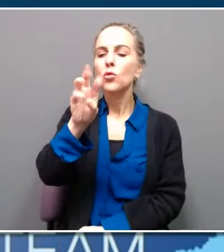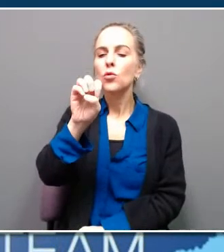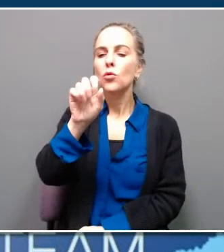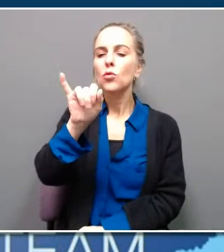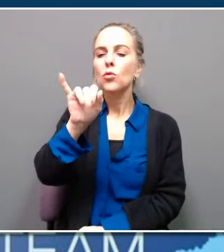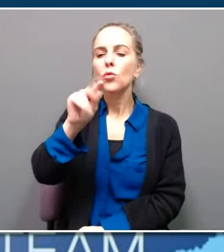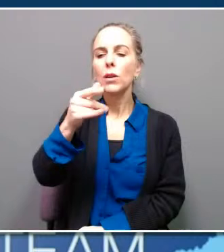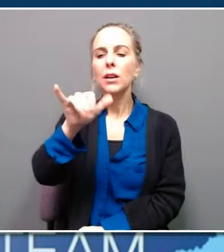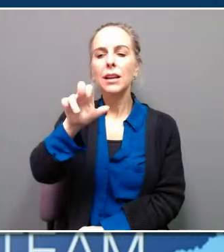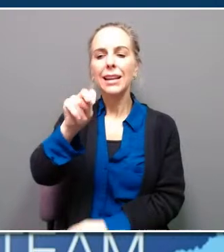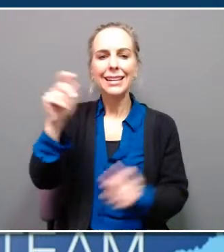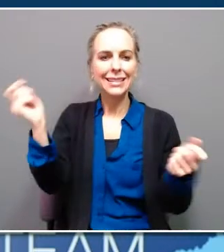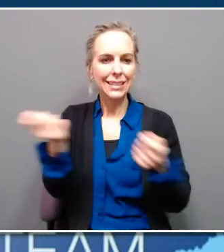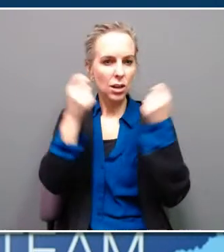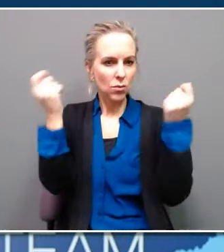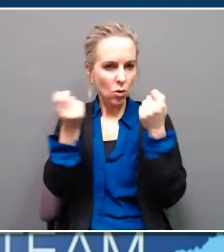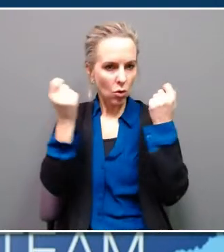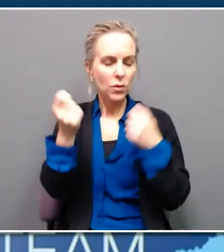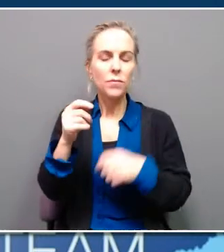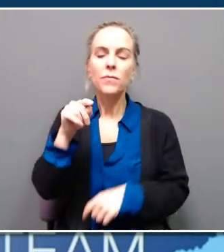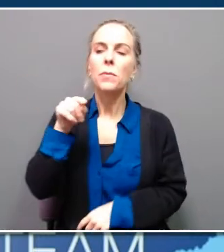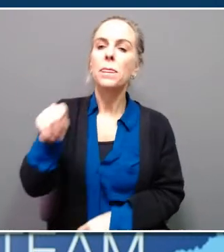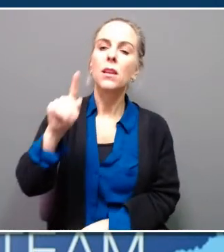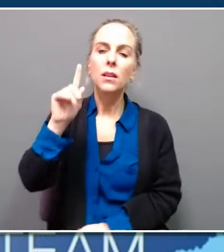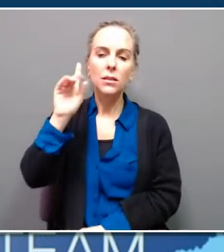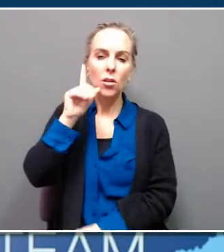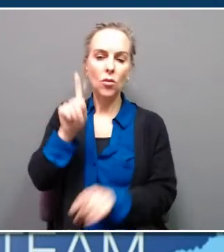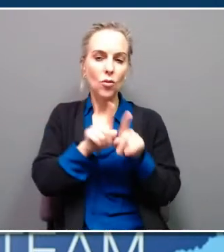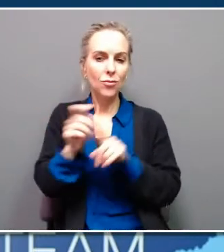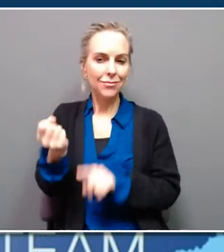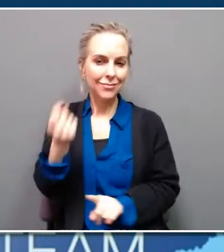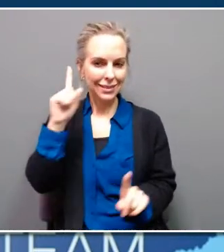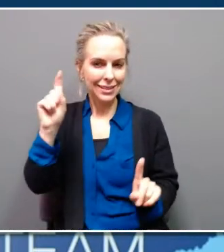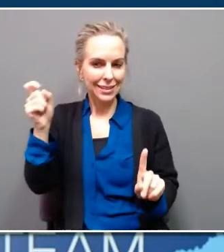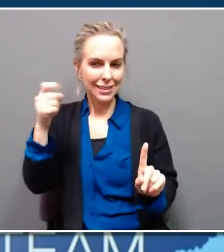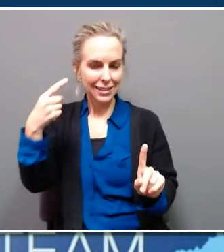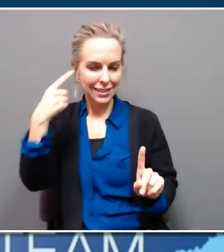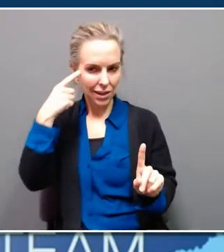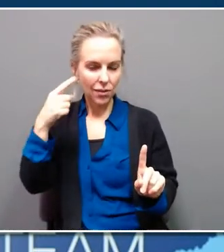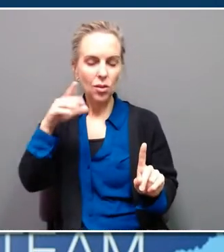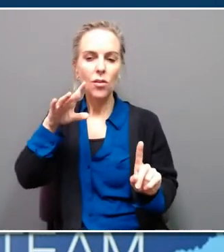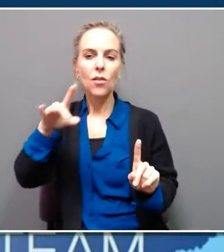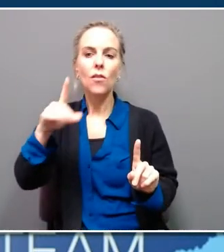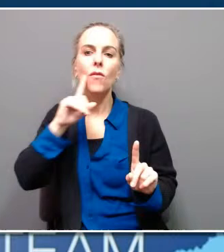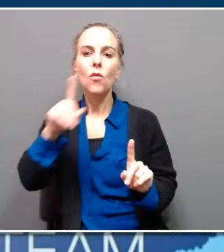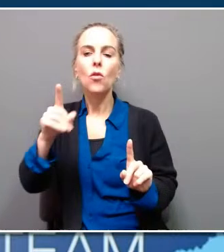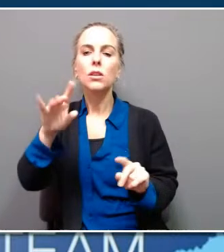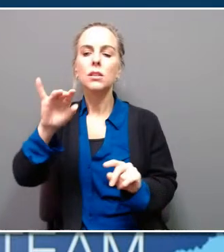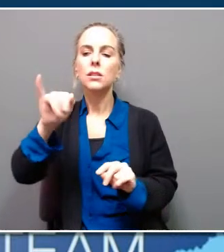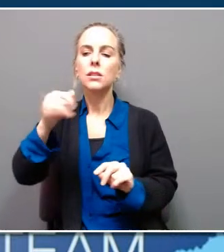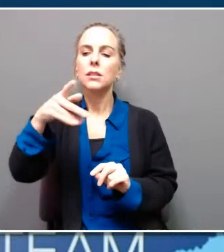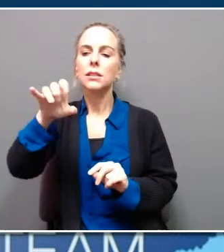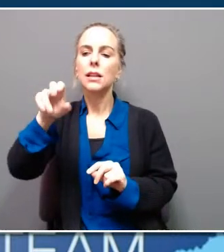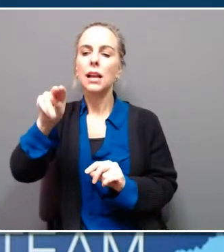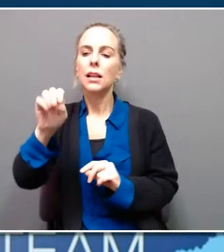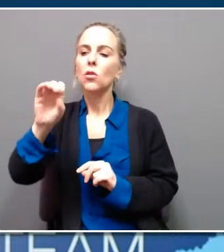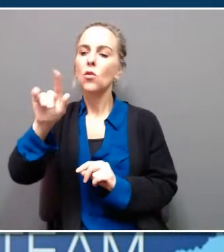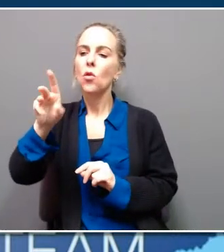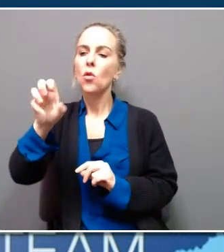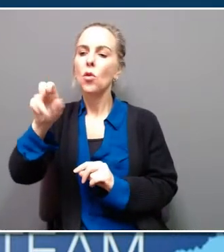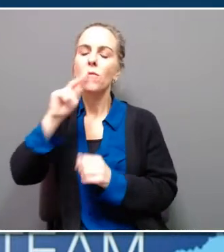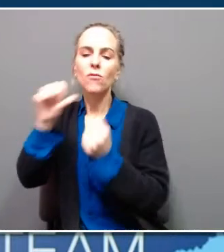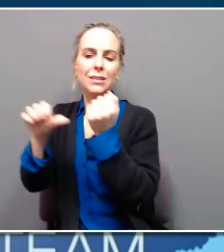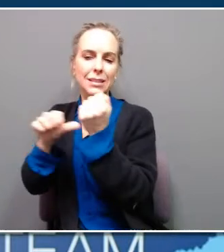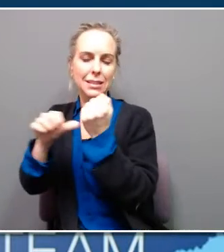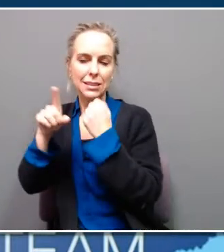Lieutenant Governor Jacqueline Coleman will officially be sworn in to serve Kentucky families for 4 more years. Seating is available